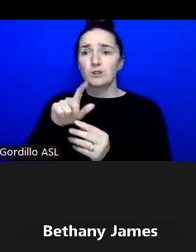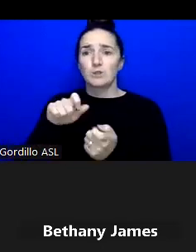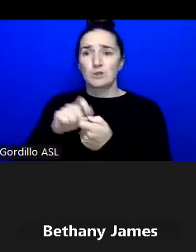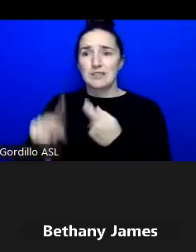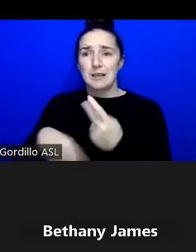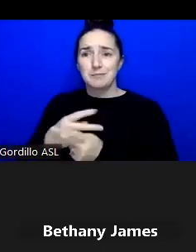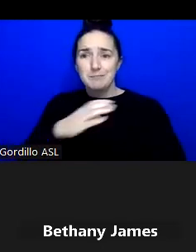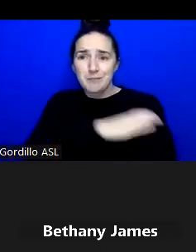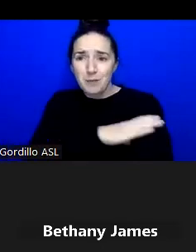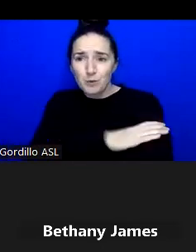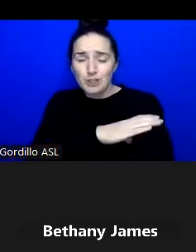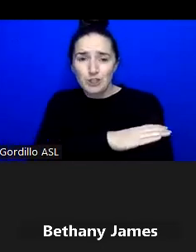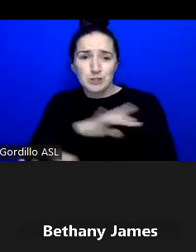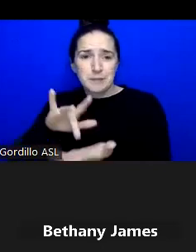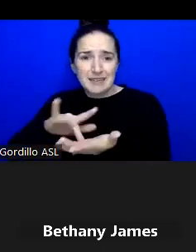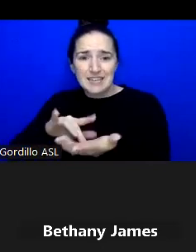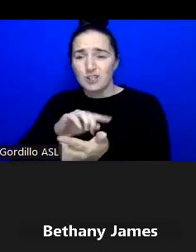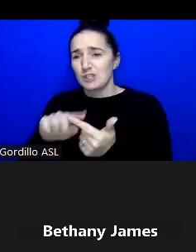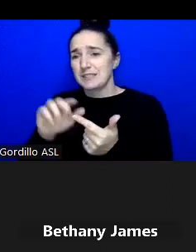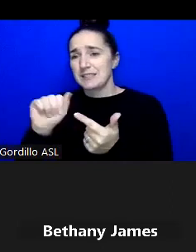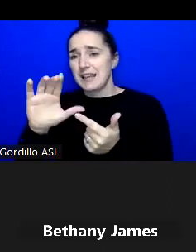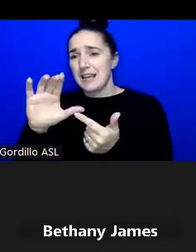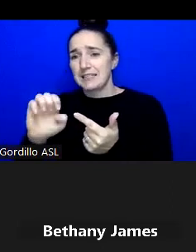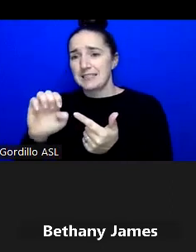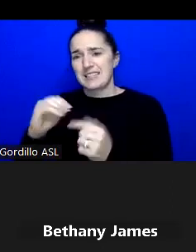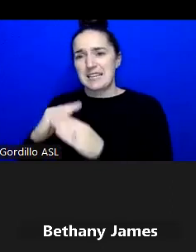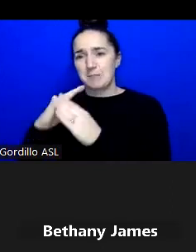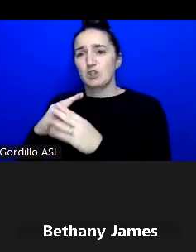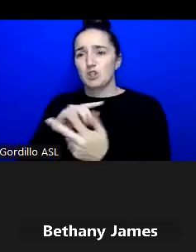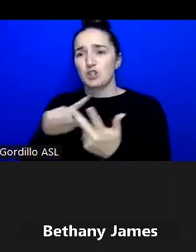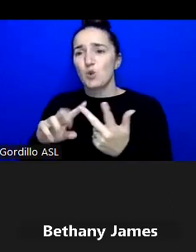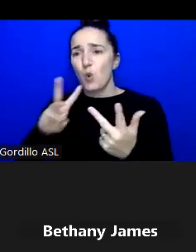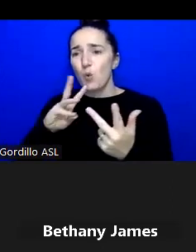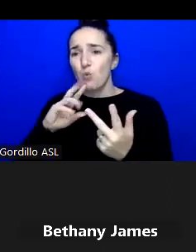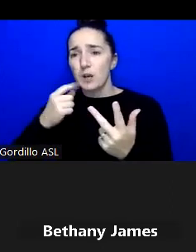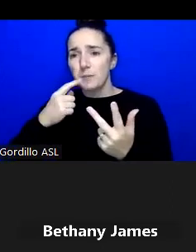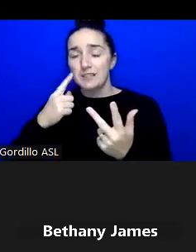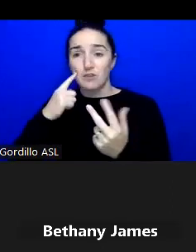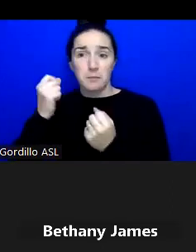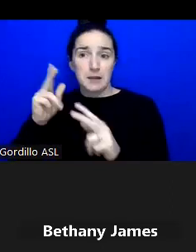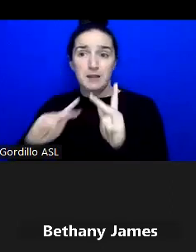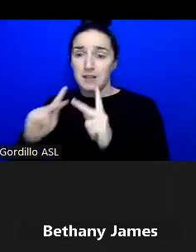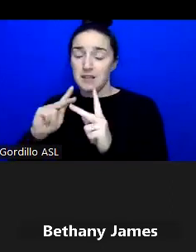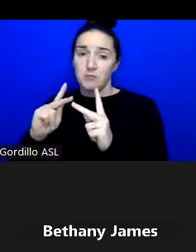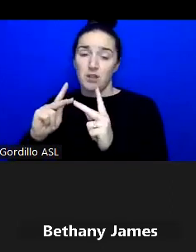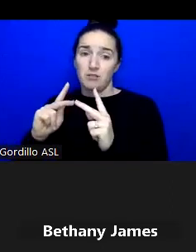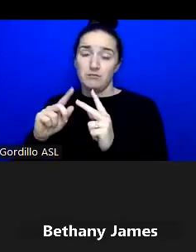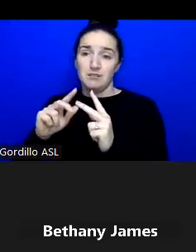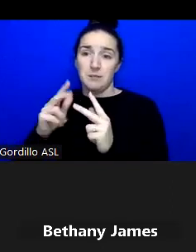There's a category called ACE inhibitors, water pills. And for a lot of people, those go hand in hand, blood pressure meds and water